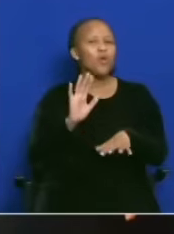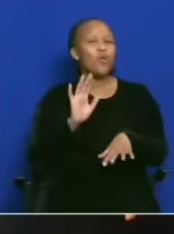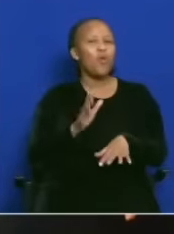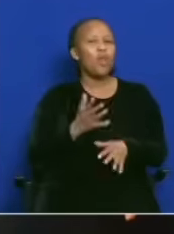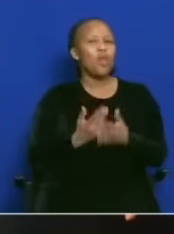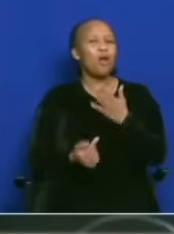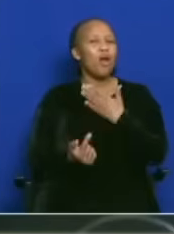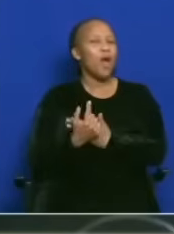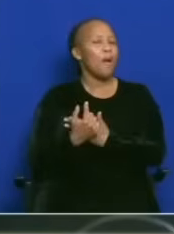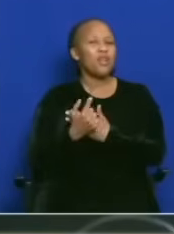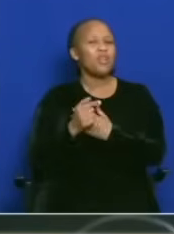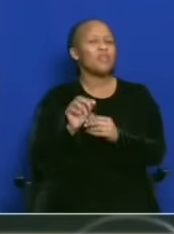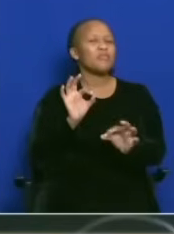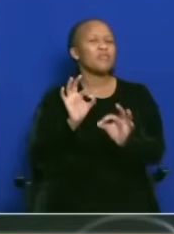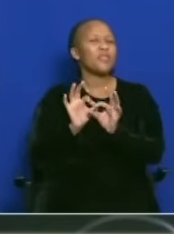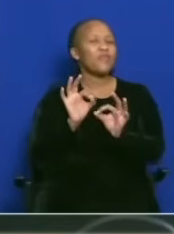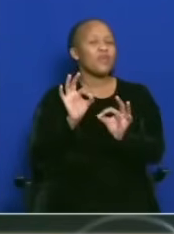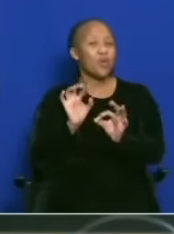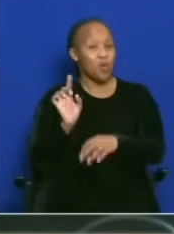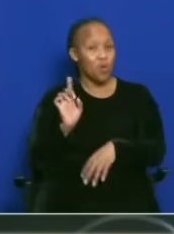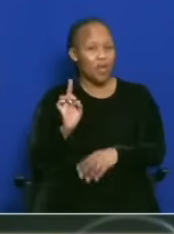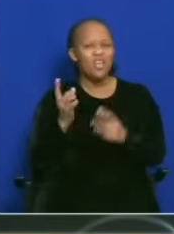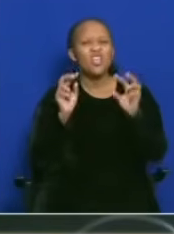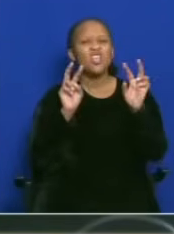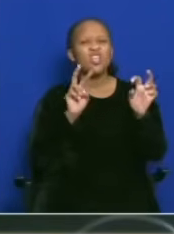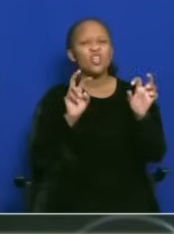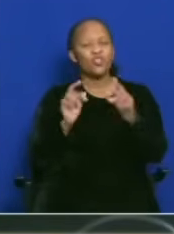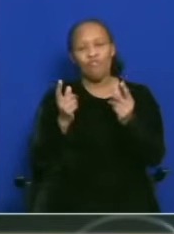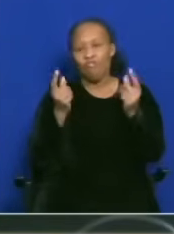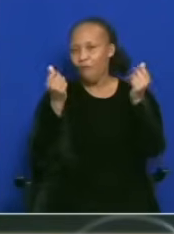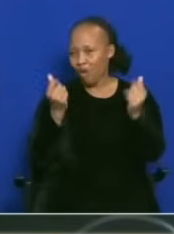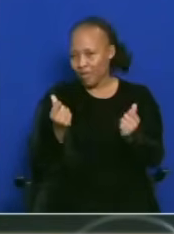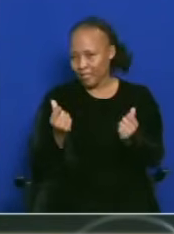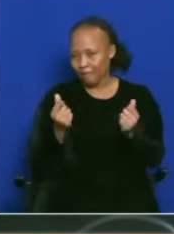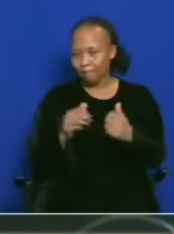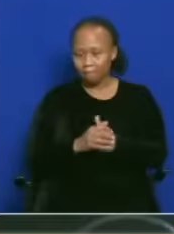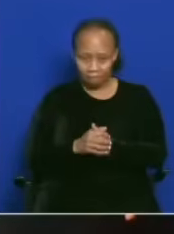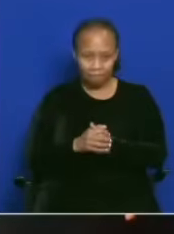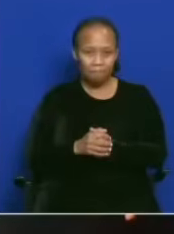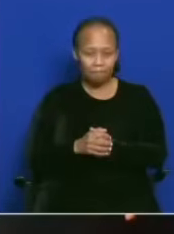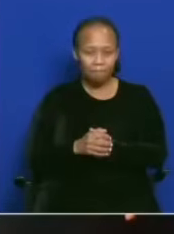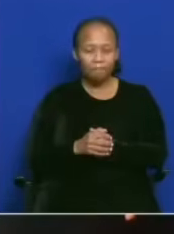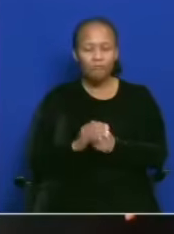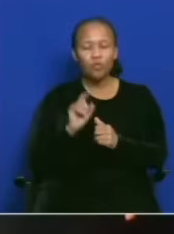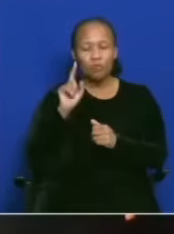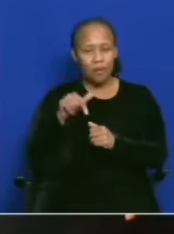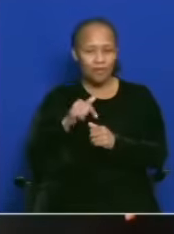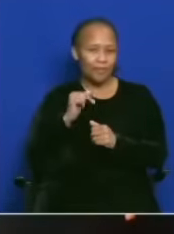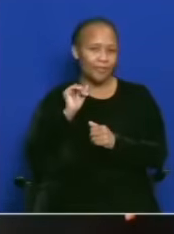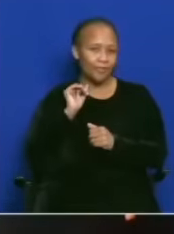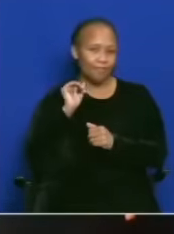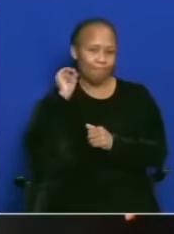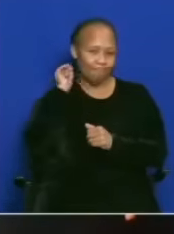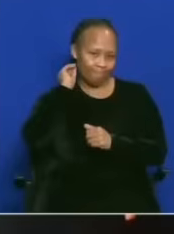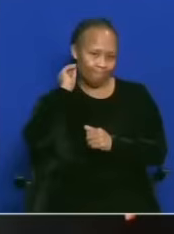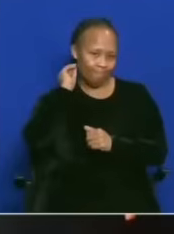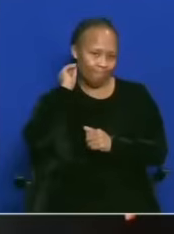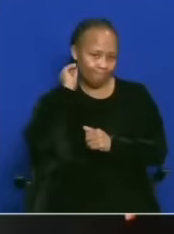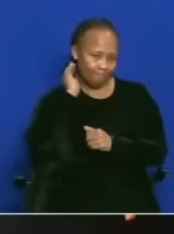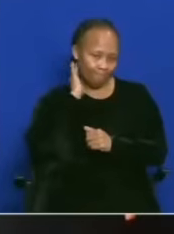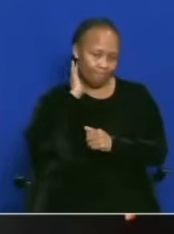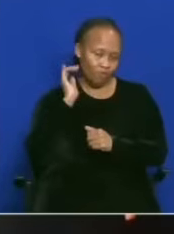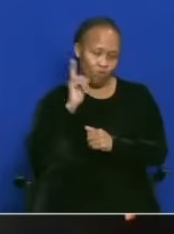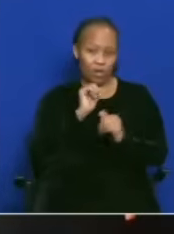that kind of thing. So if you just have that sort of in your mind, this progresses along these phases,